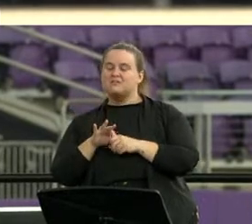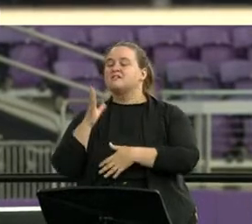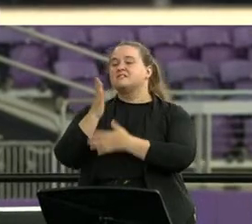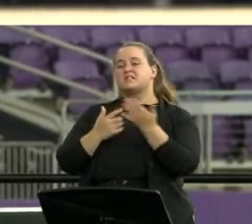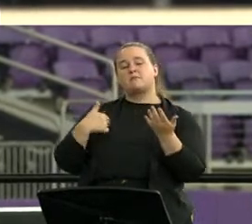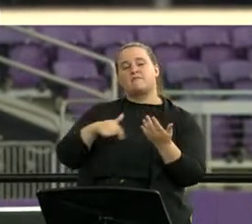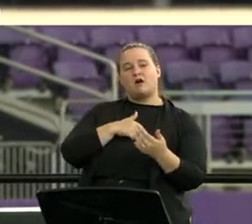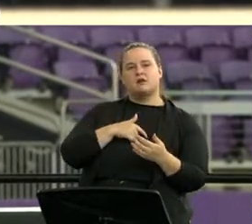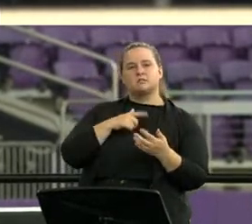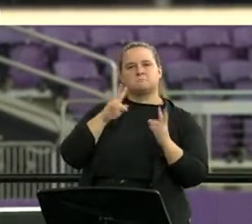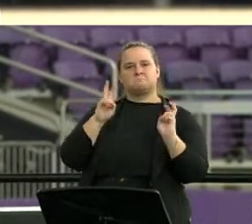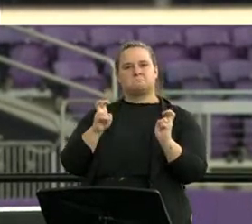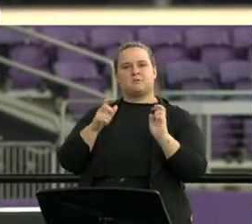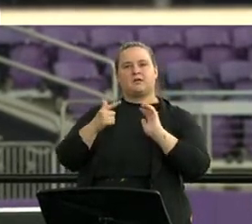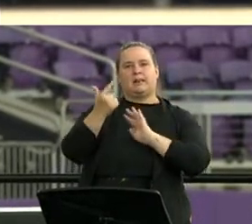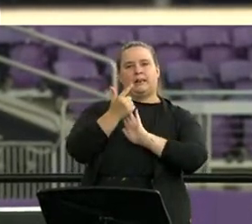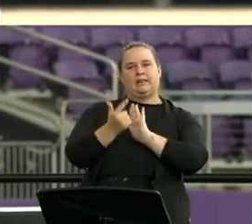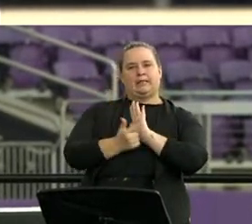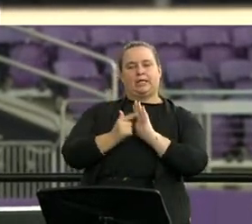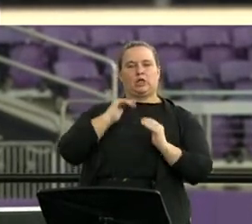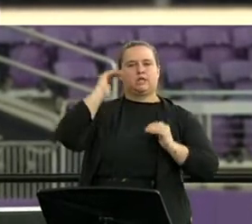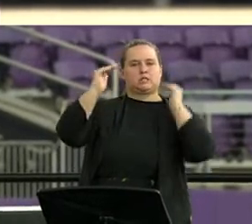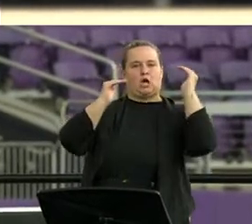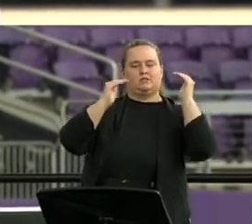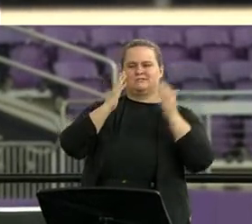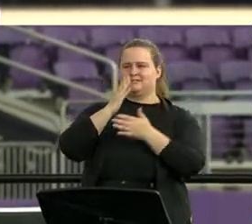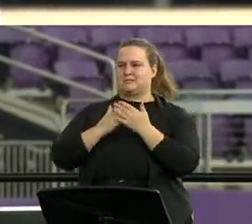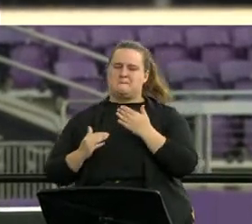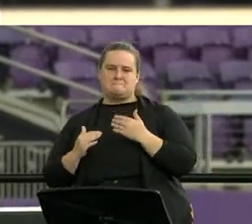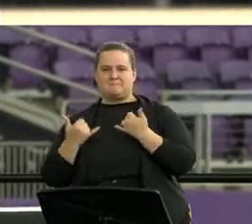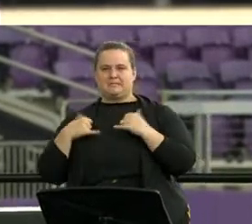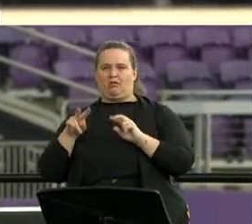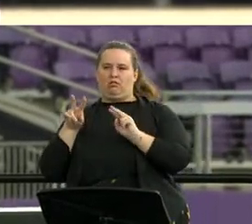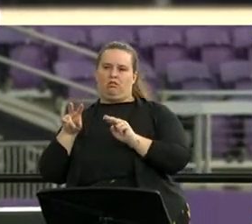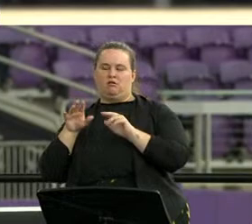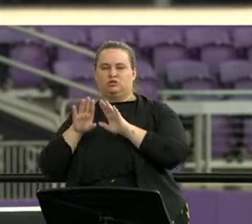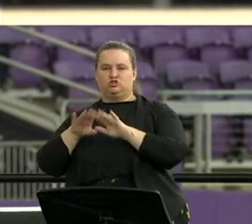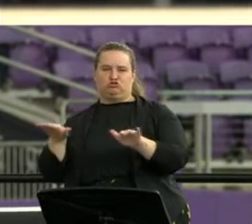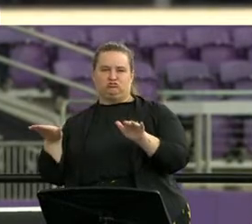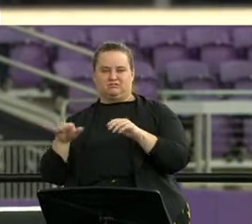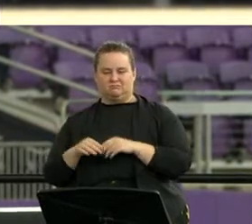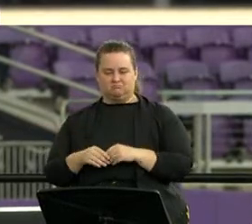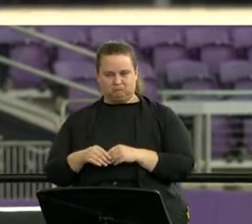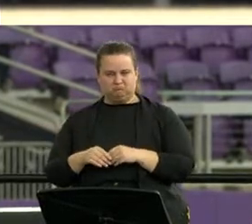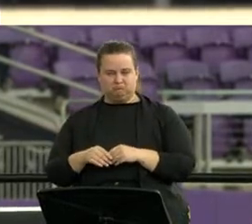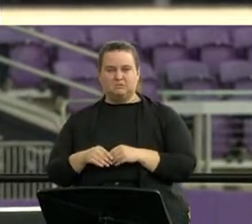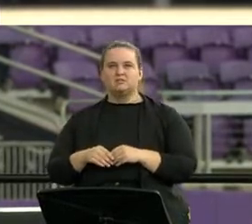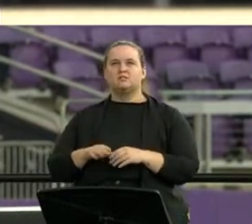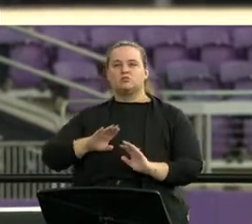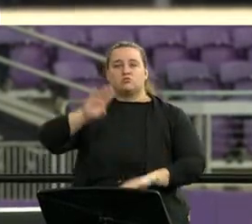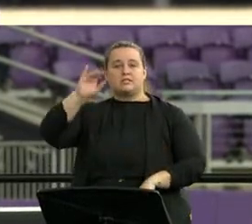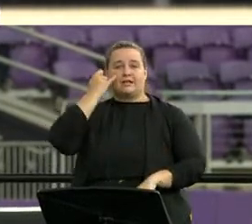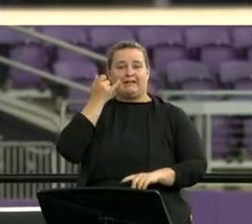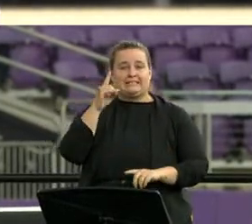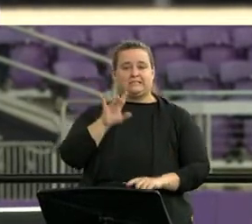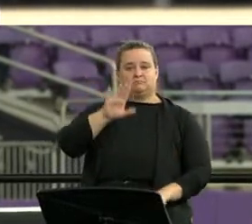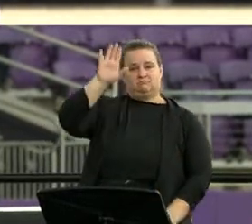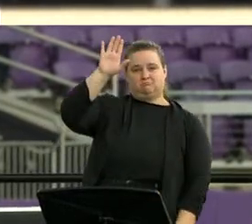us are counted as legal adults while the others are still regarded as children. Raise your hand if you're